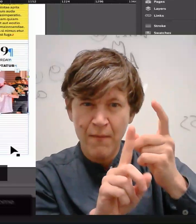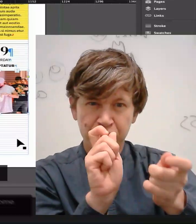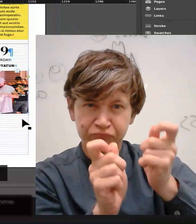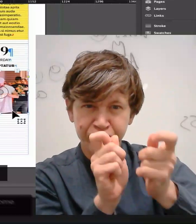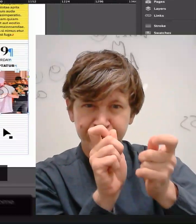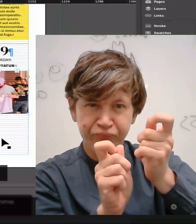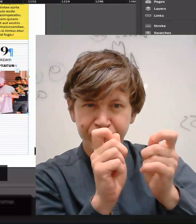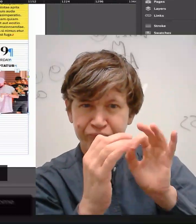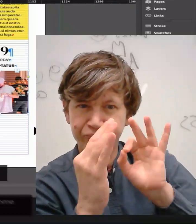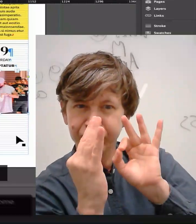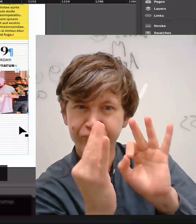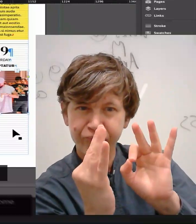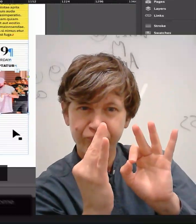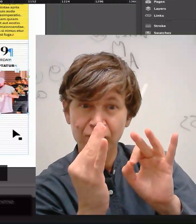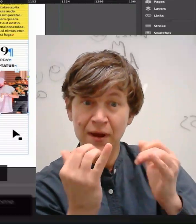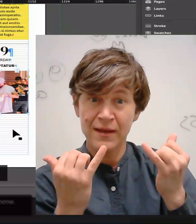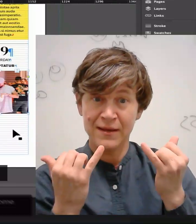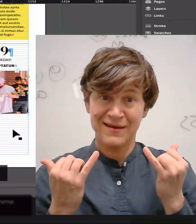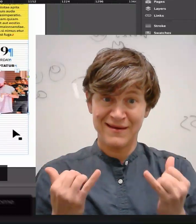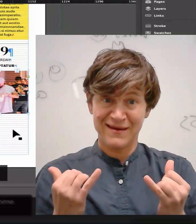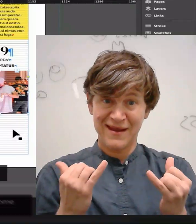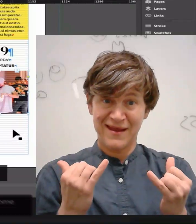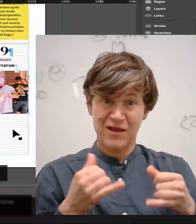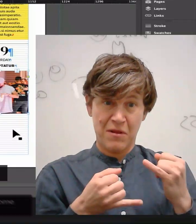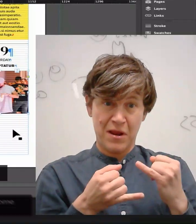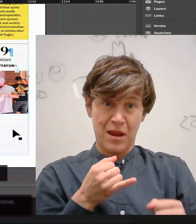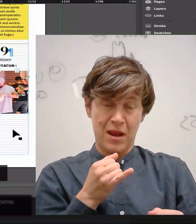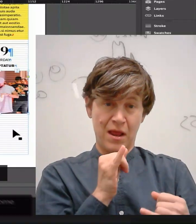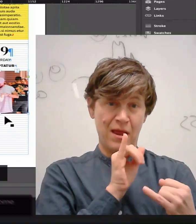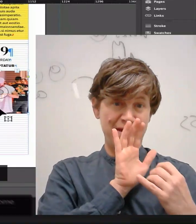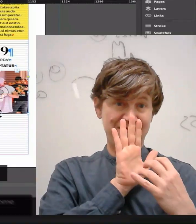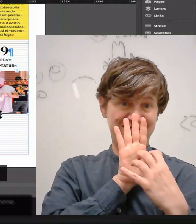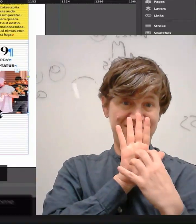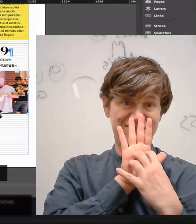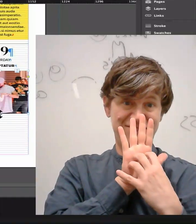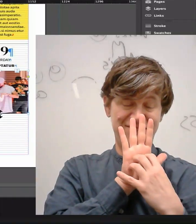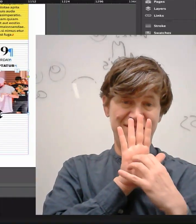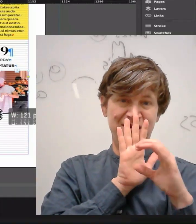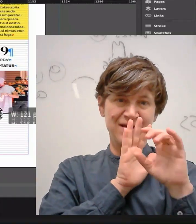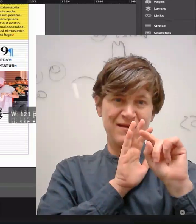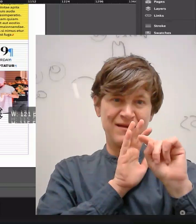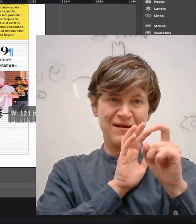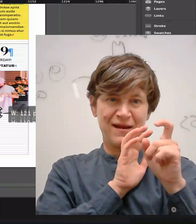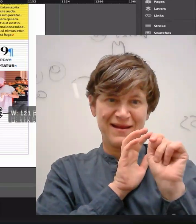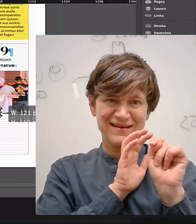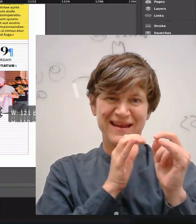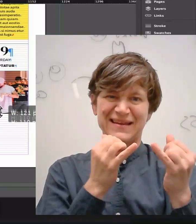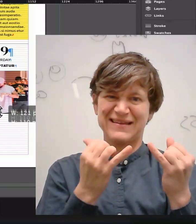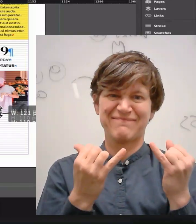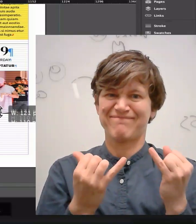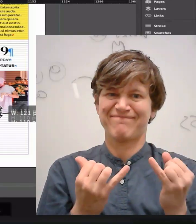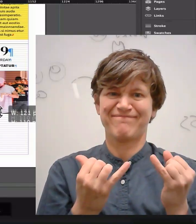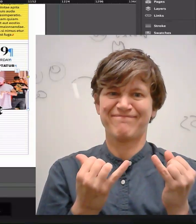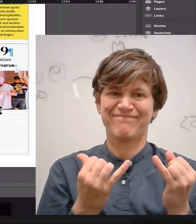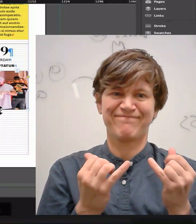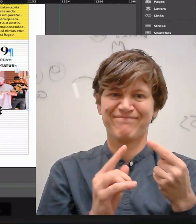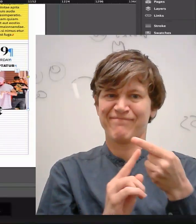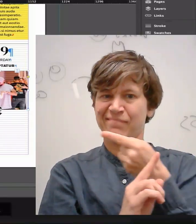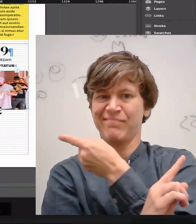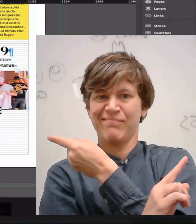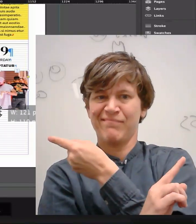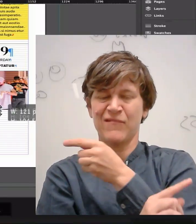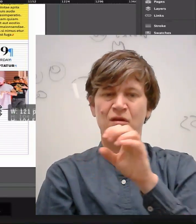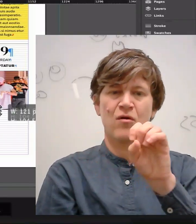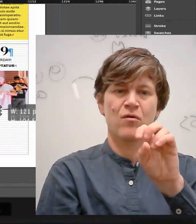Now, our text in the final column has become overset. And I will just adjust the height of